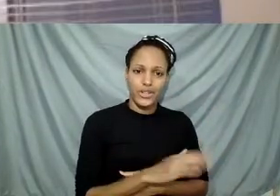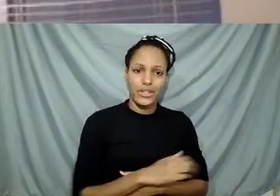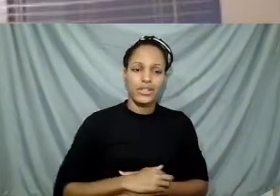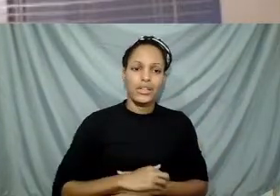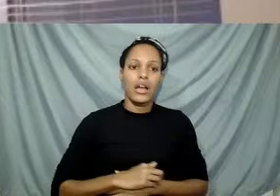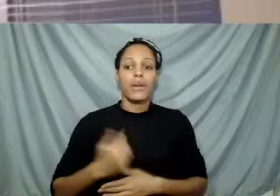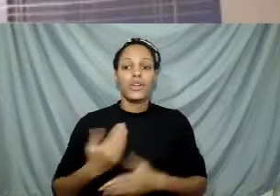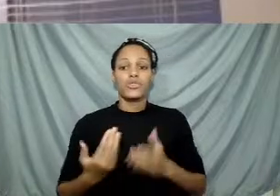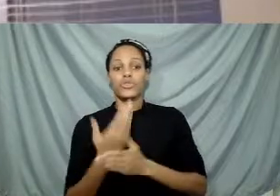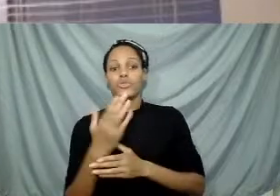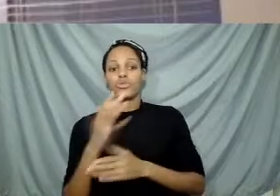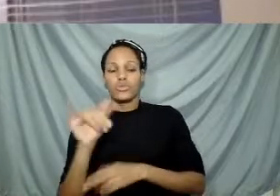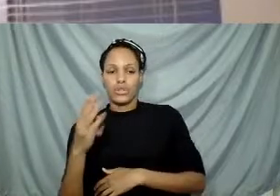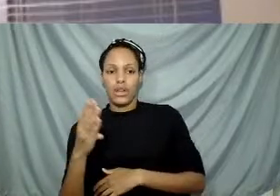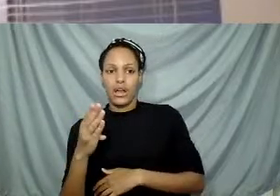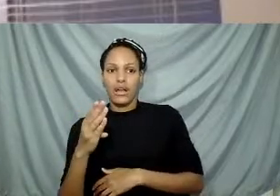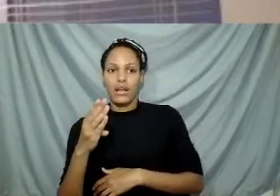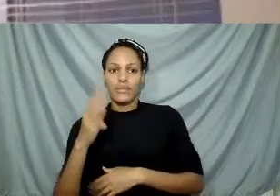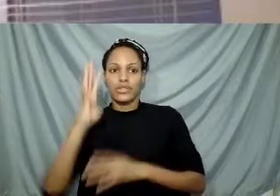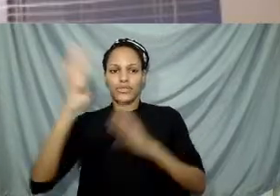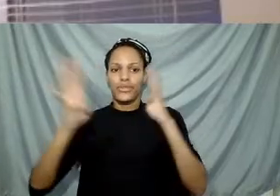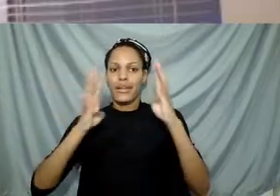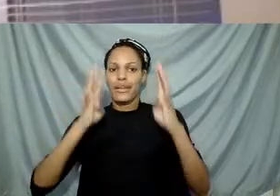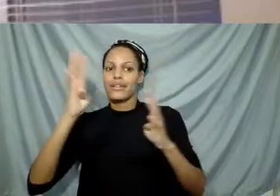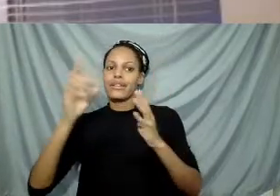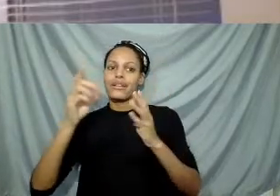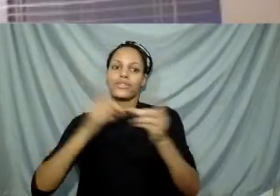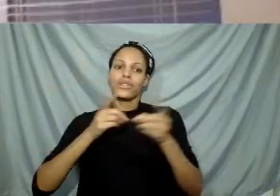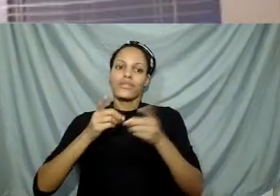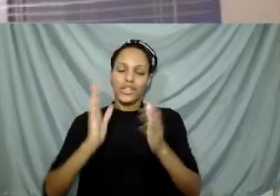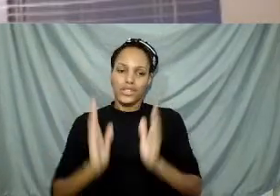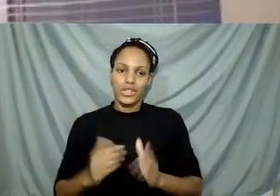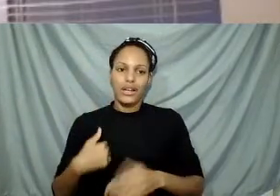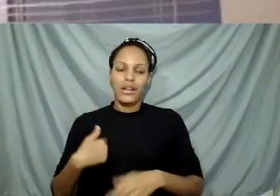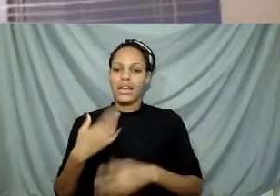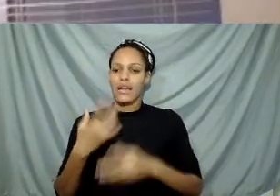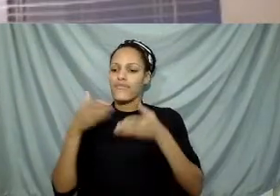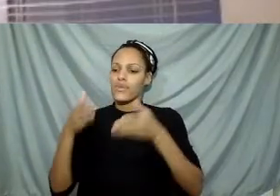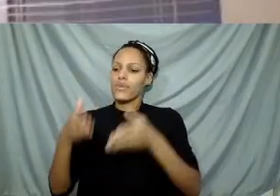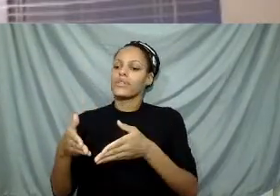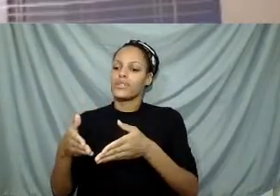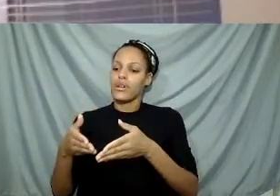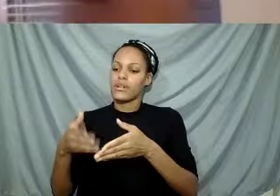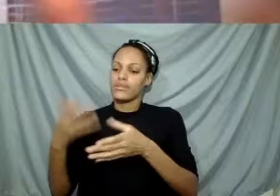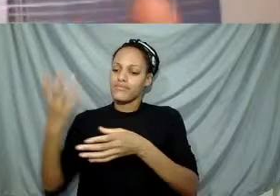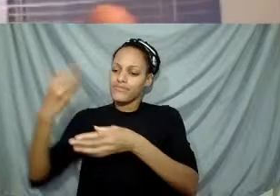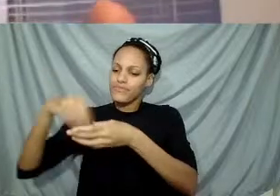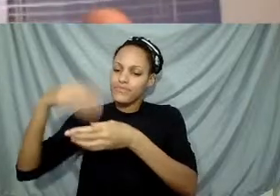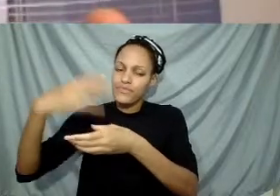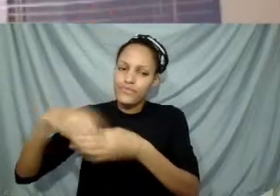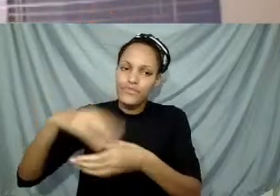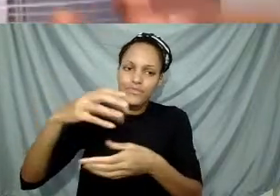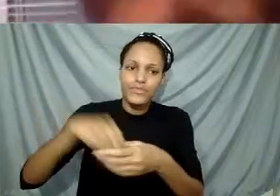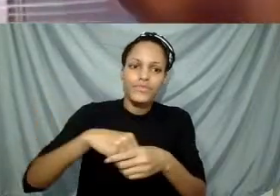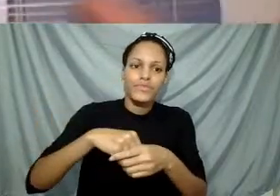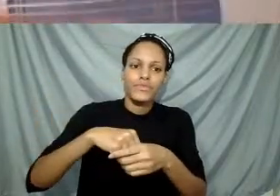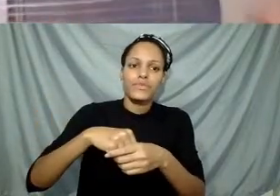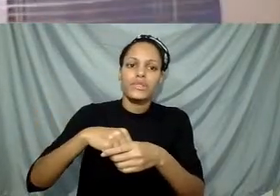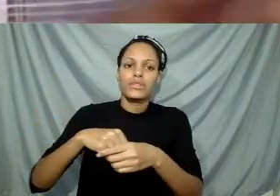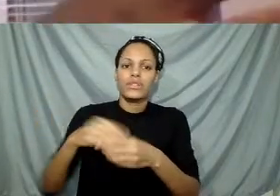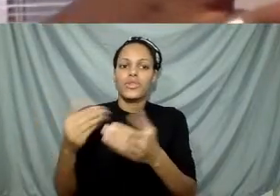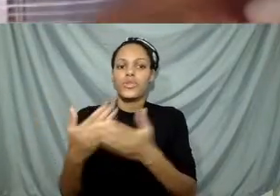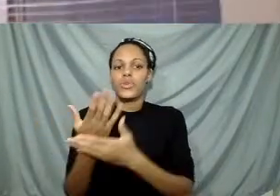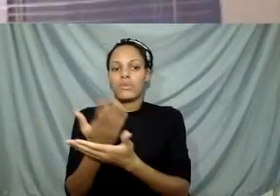creative director, and I'm focusing on institutionalizing the company at this stage, the organization.